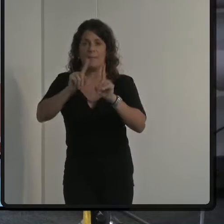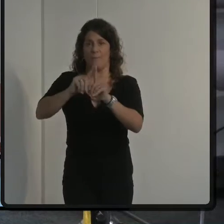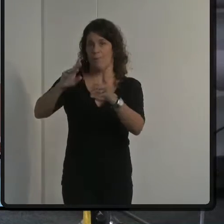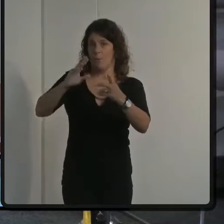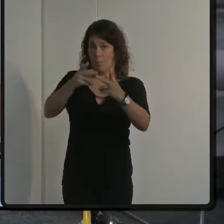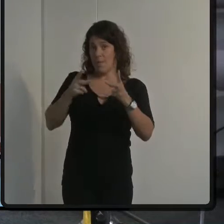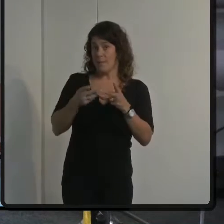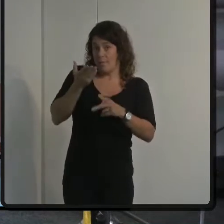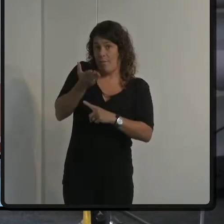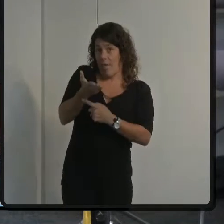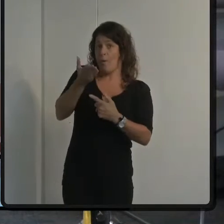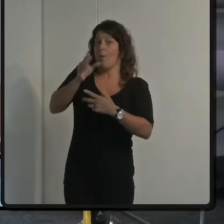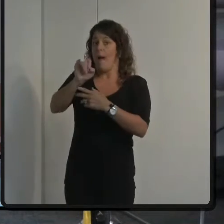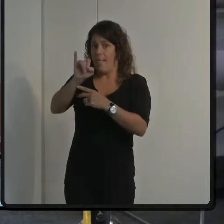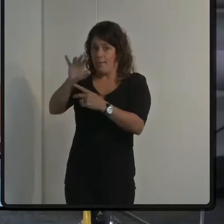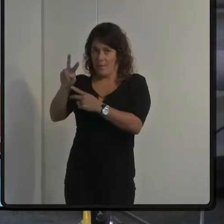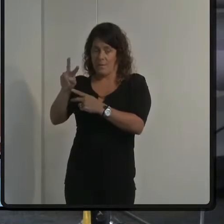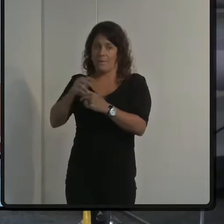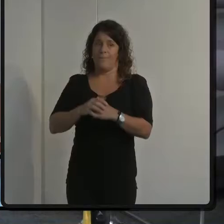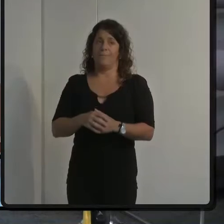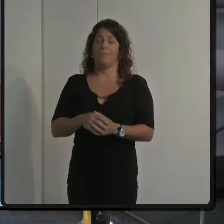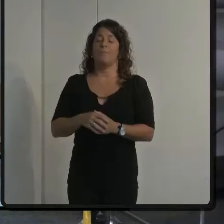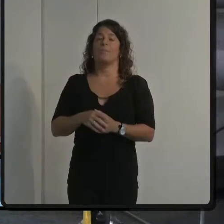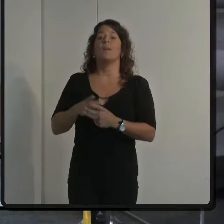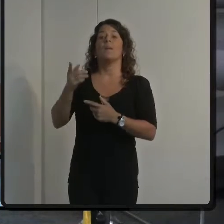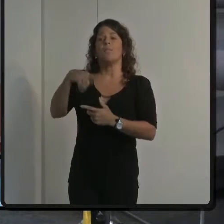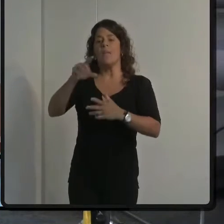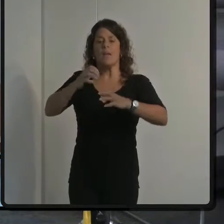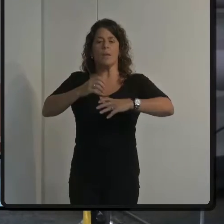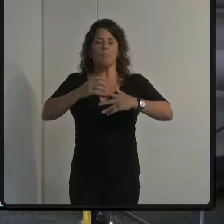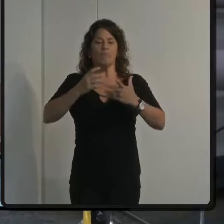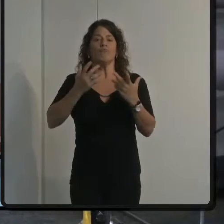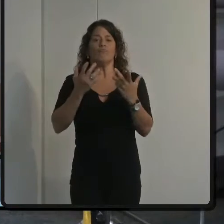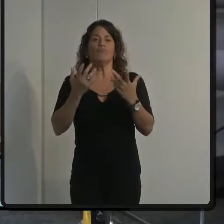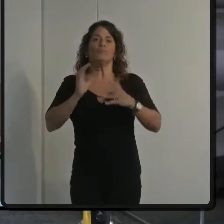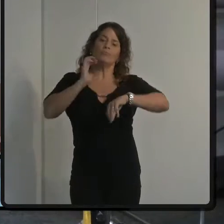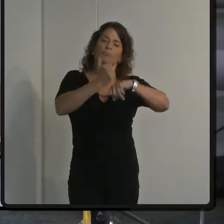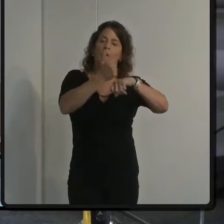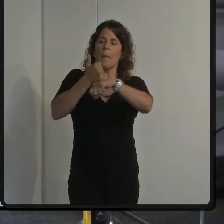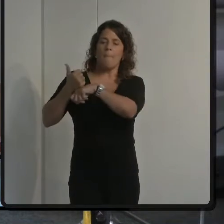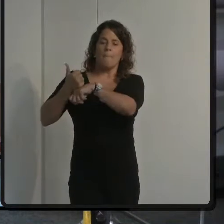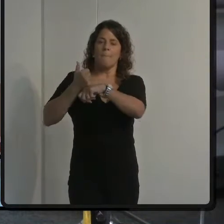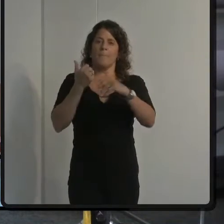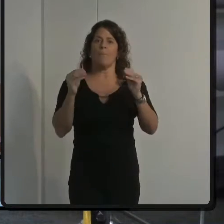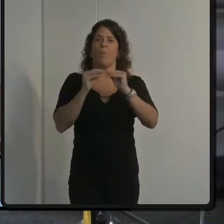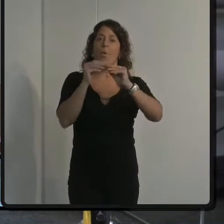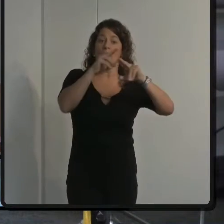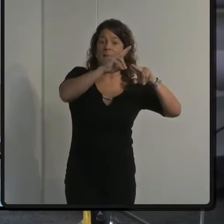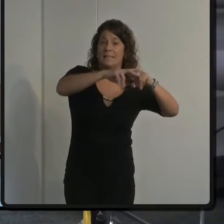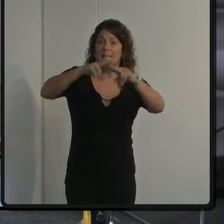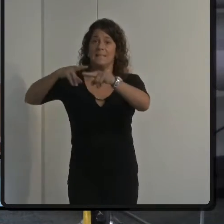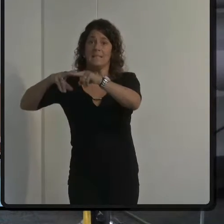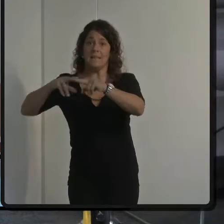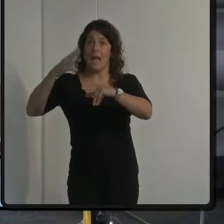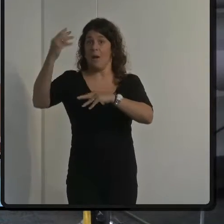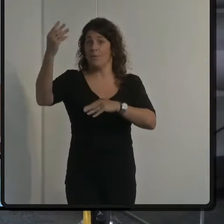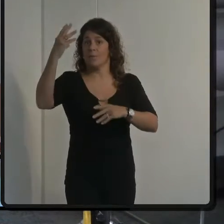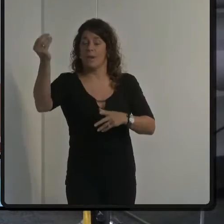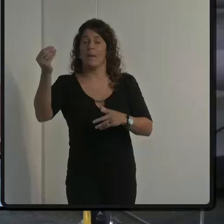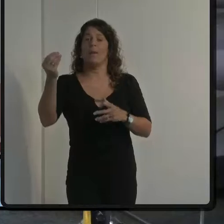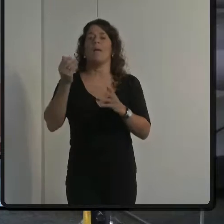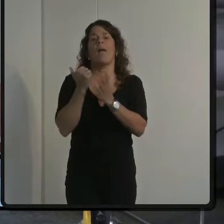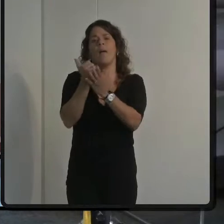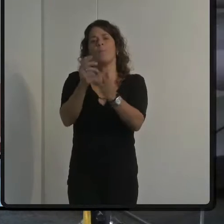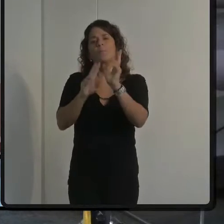Vista businesses have expanded their seating areas into the public right away, creating space for people to practice